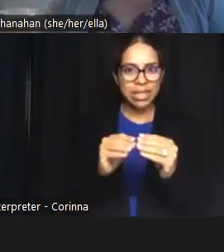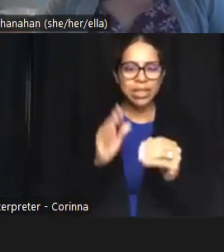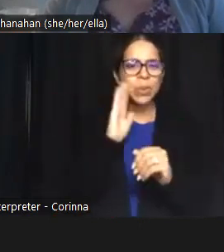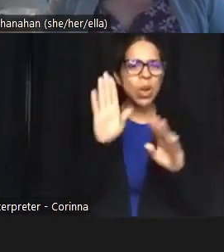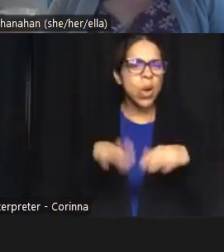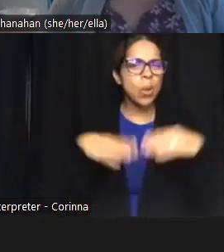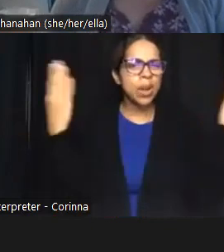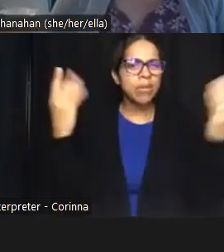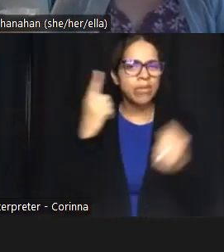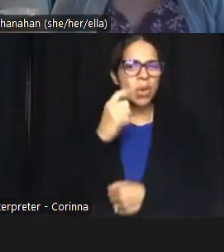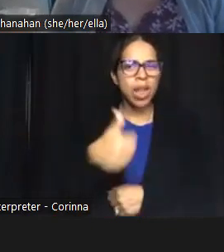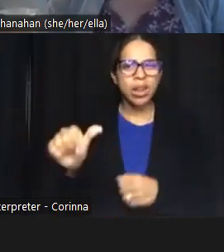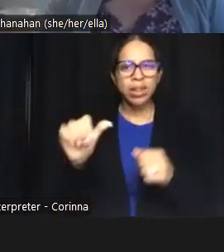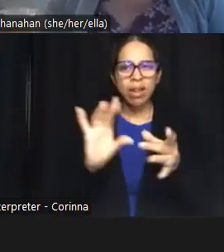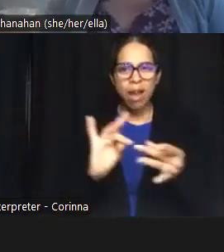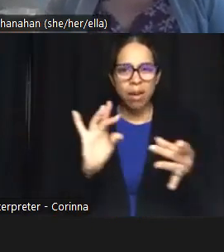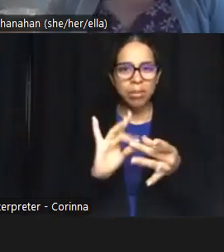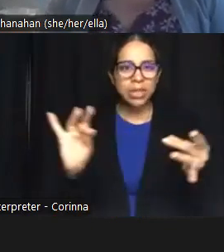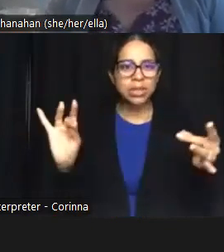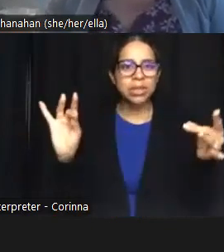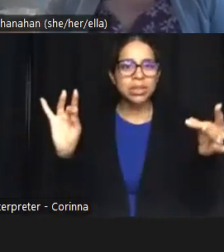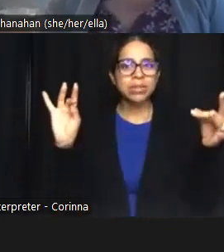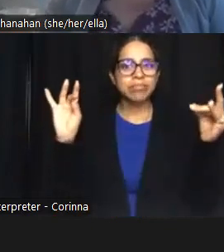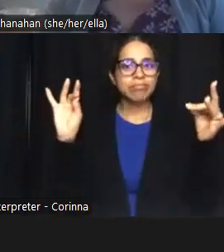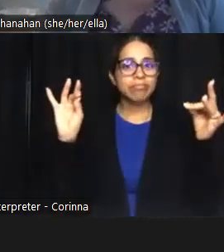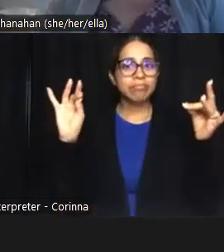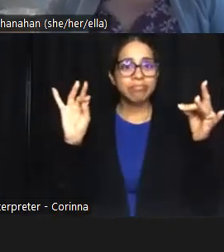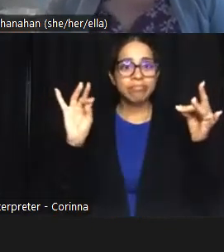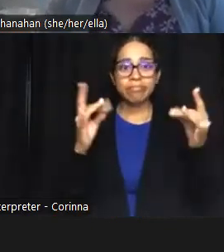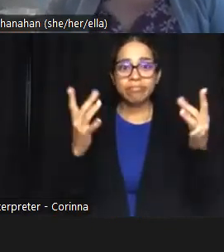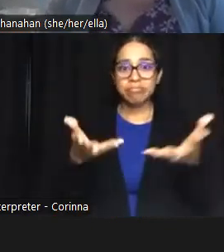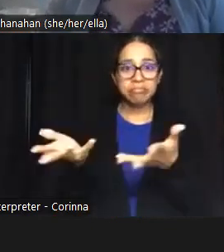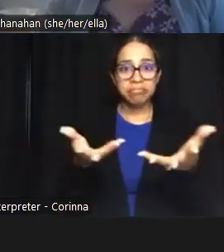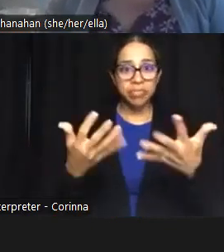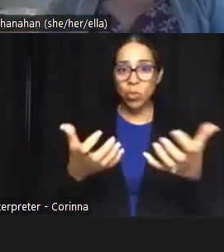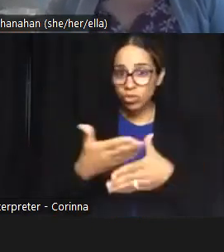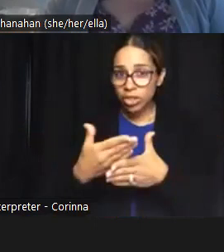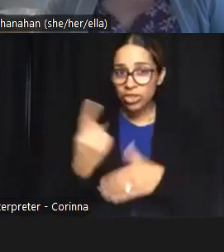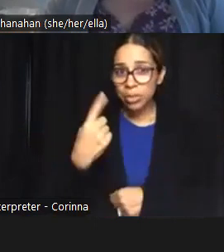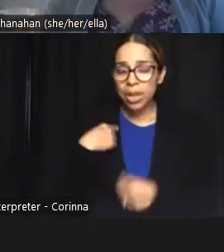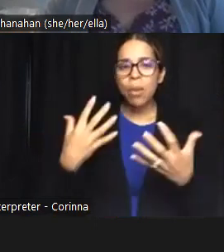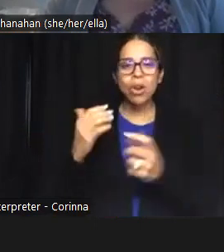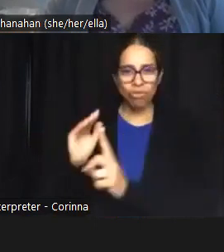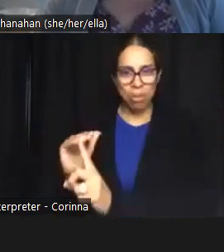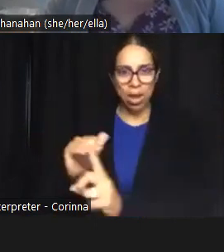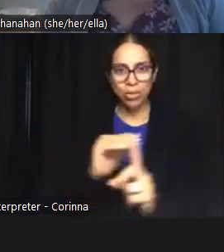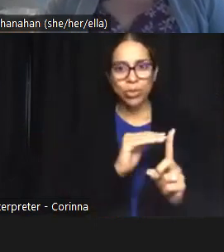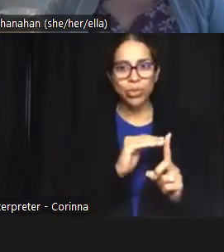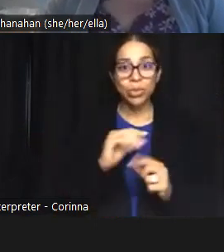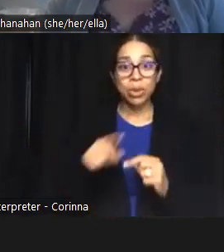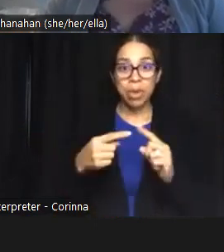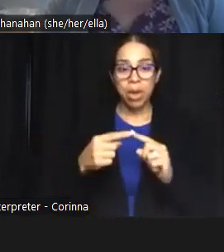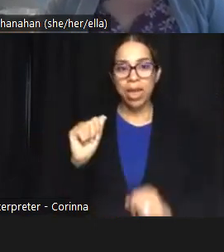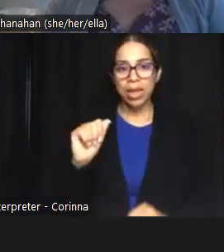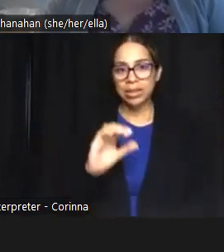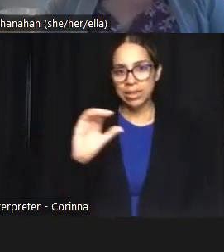any comments or things anyone wants to share. I just want to remind everyone about the ACC